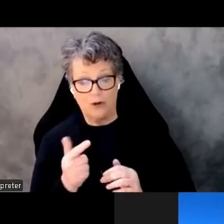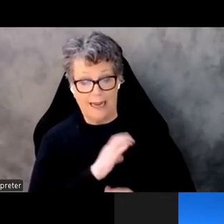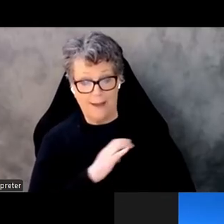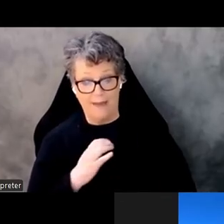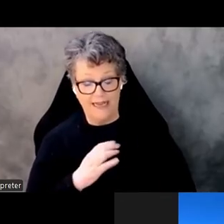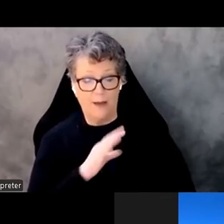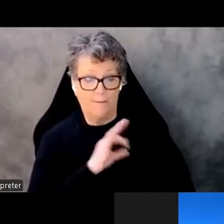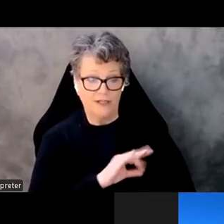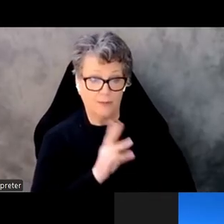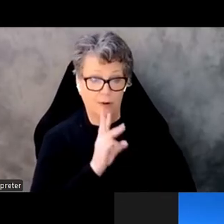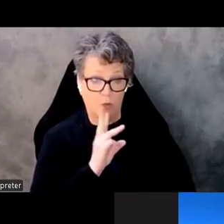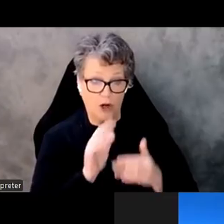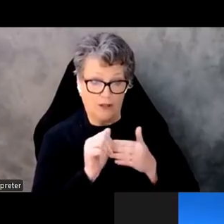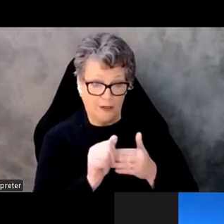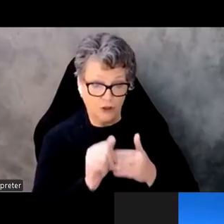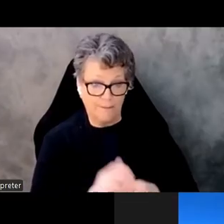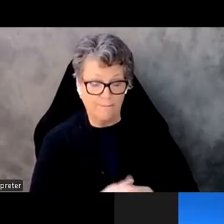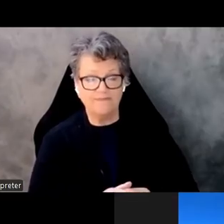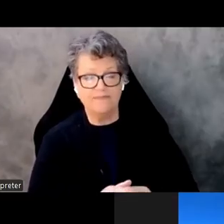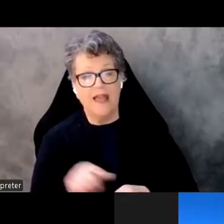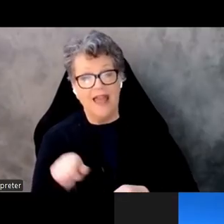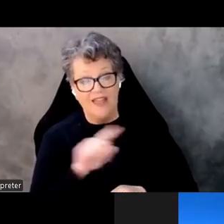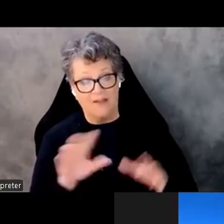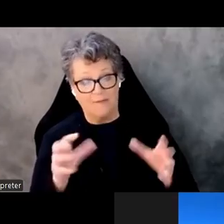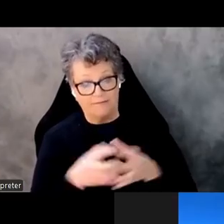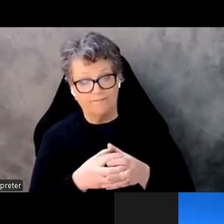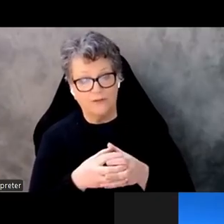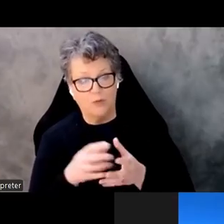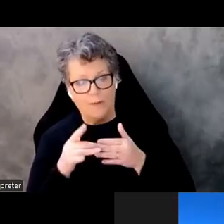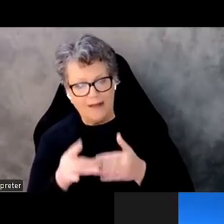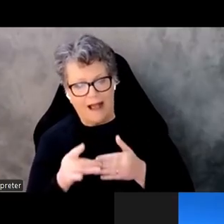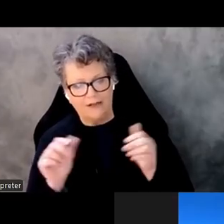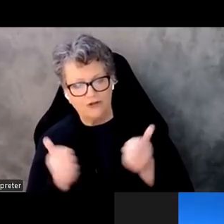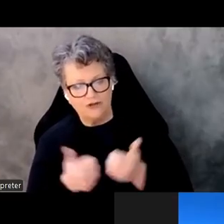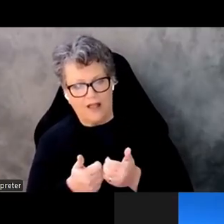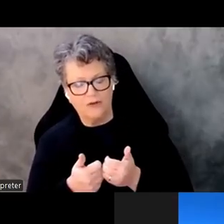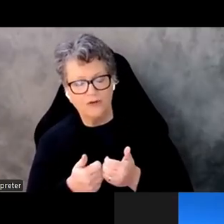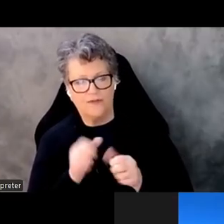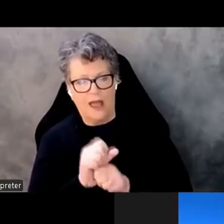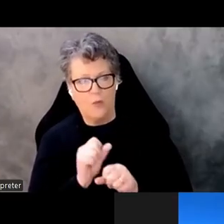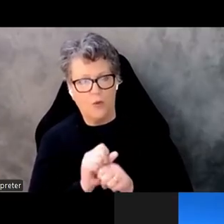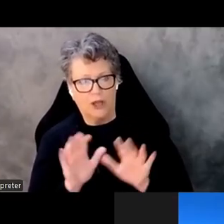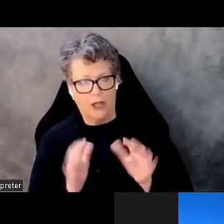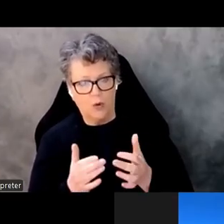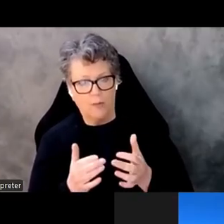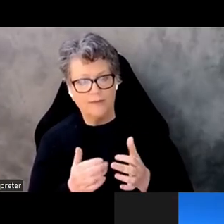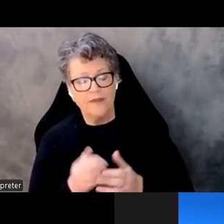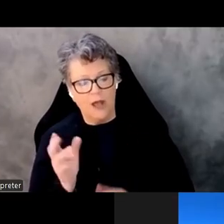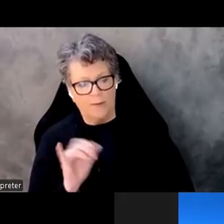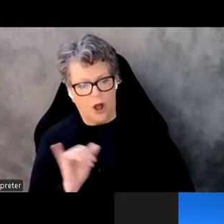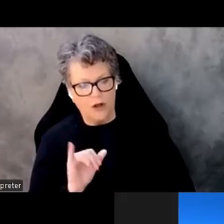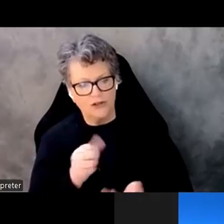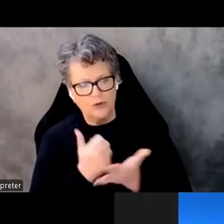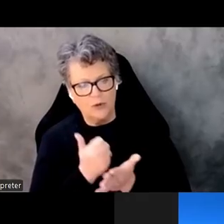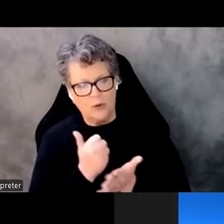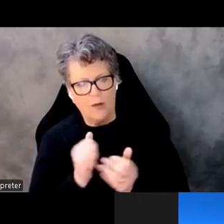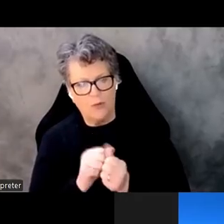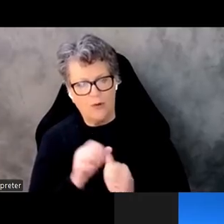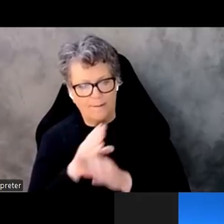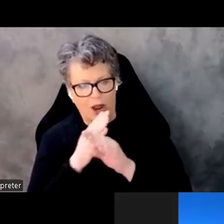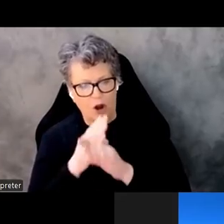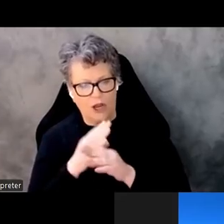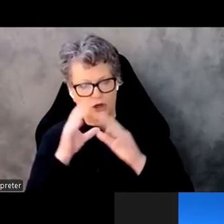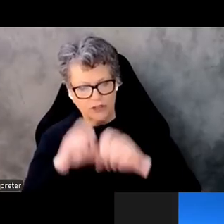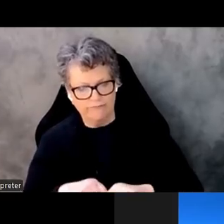of Pittsburgh Water leadership. They've been assembled to help guide and challenge that working group, but also to assist with removing barriers to